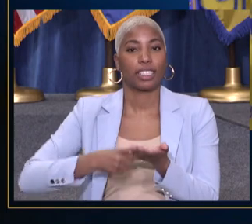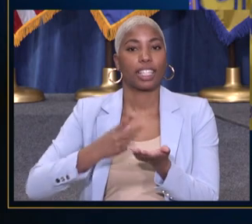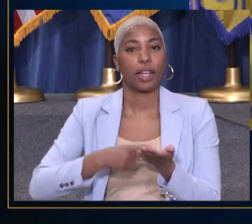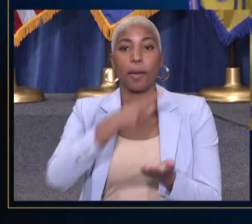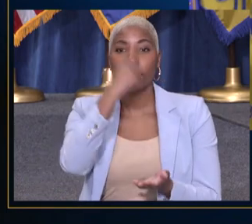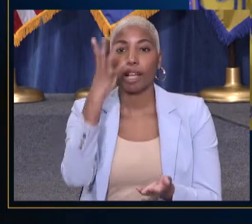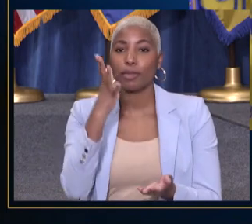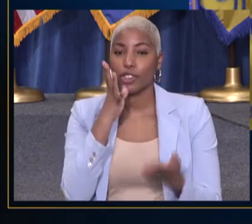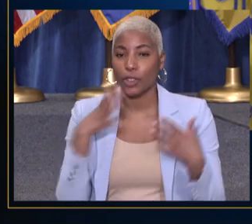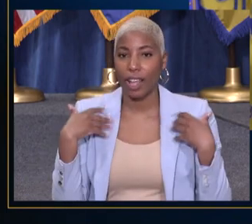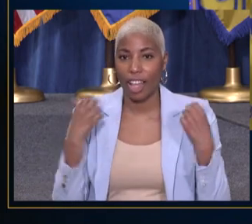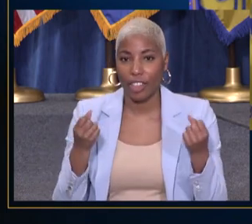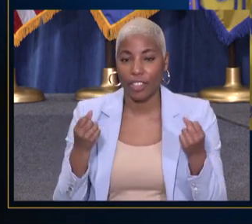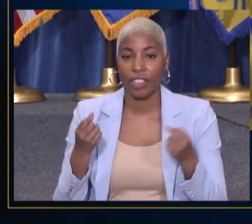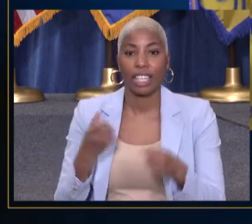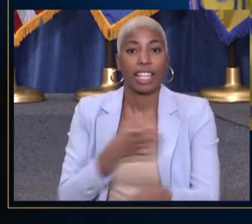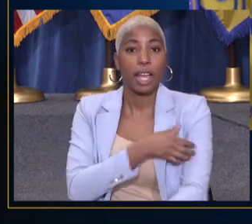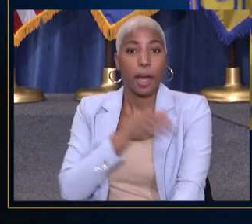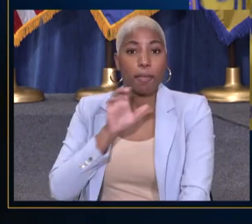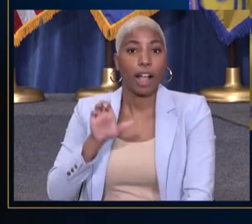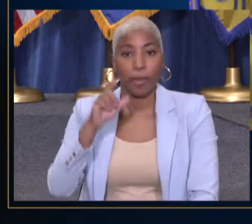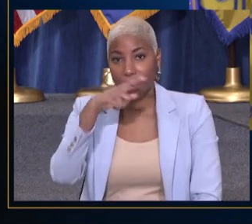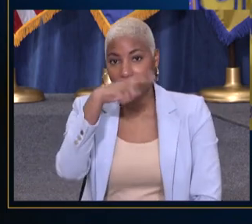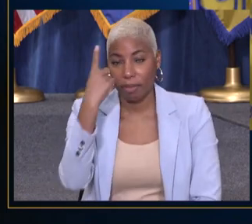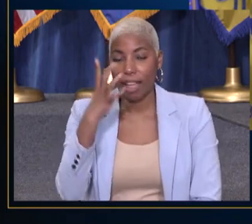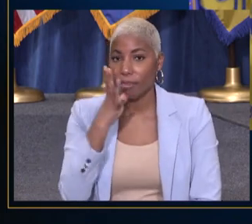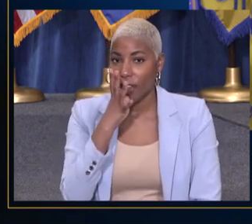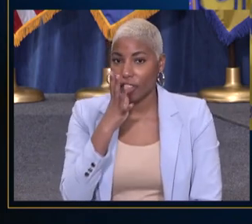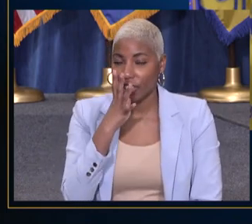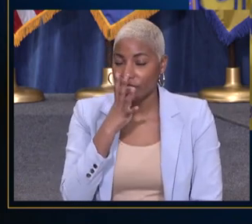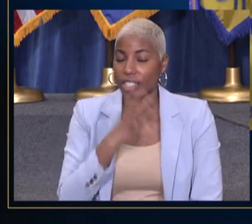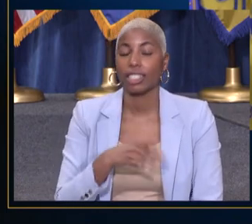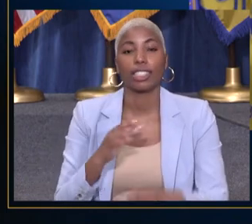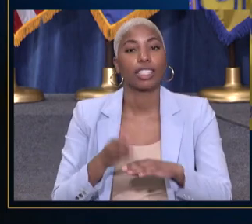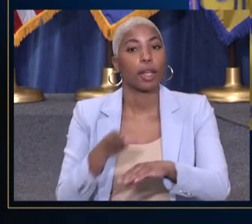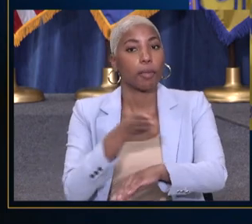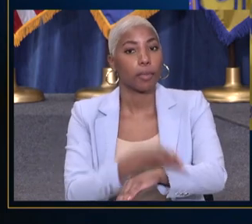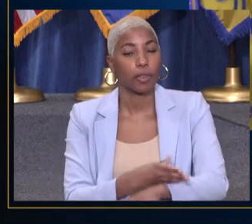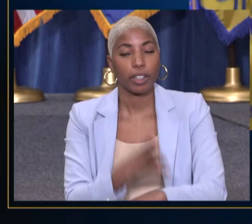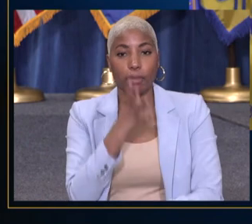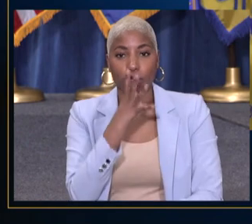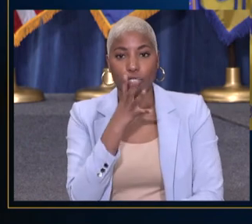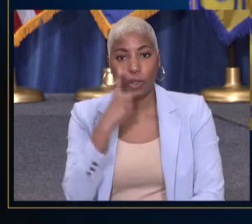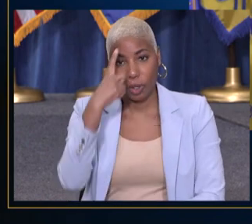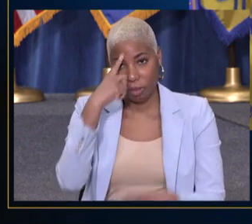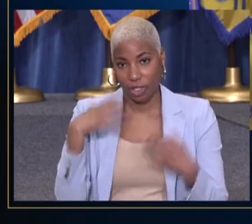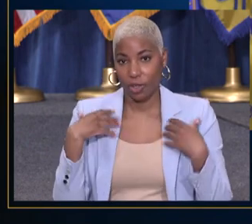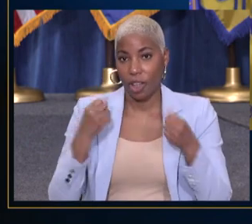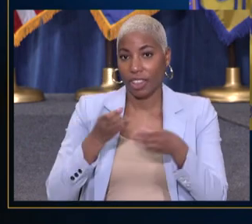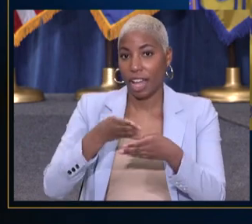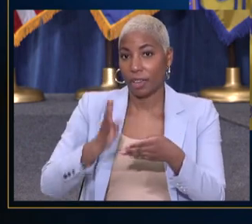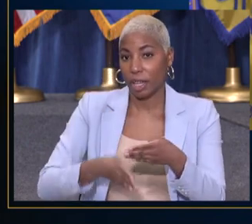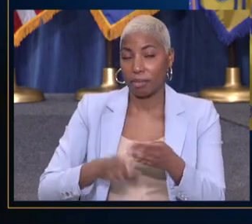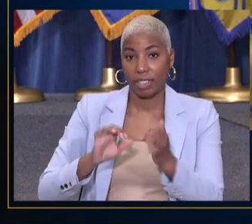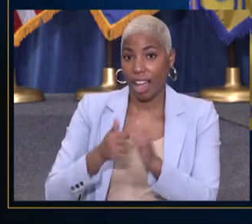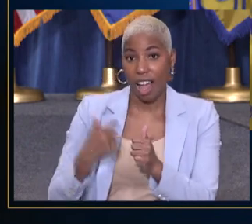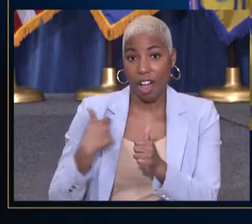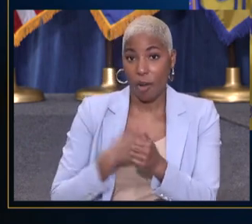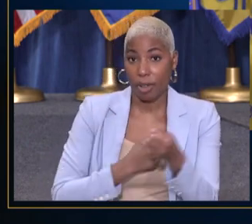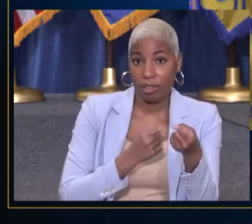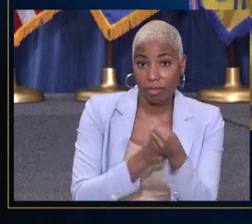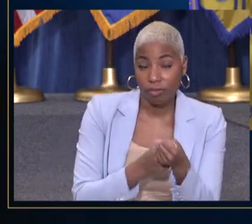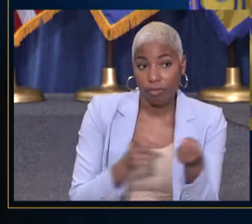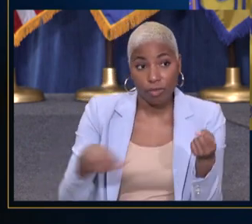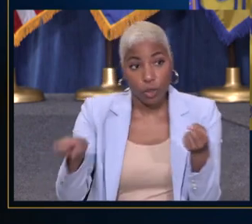health, empowering black mothers, improving maternal mental health outcomes, what more we can do, what more you can